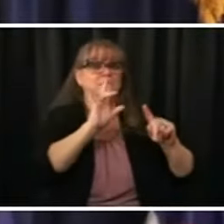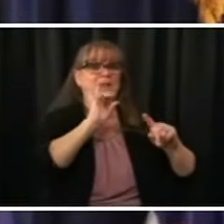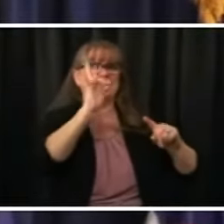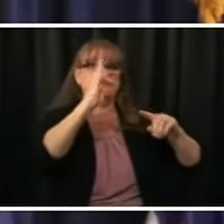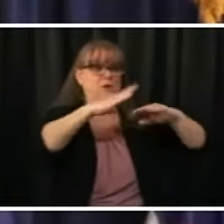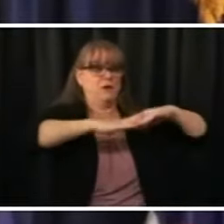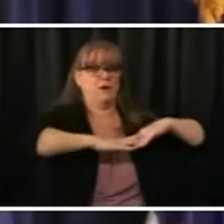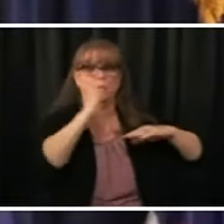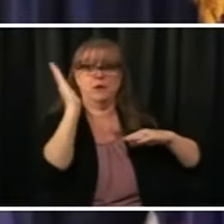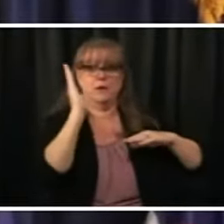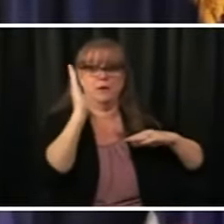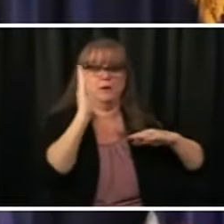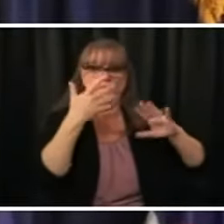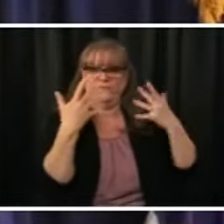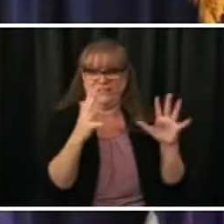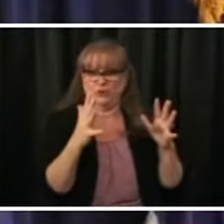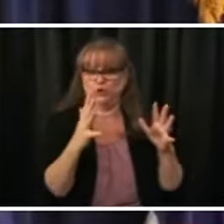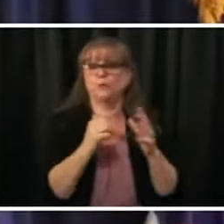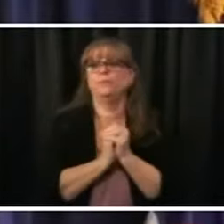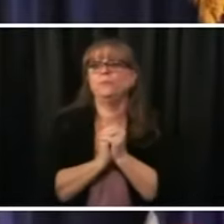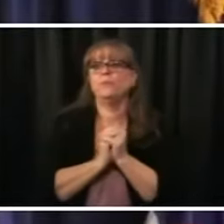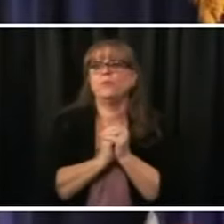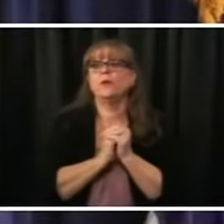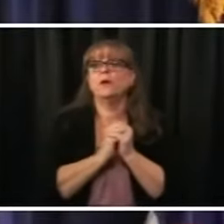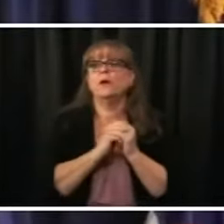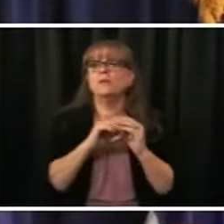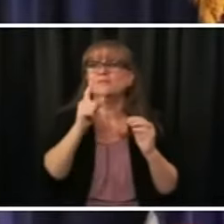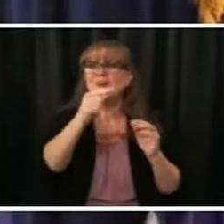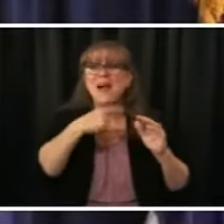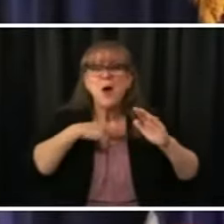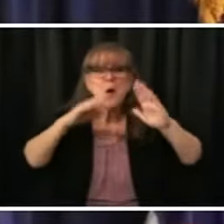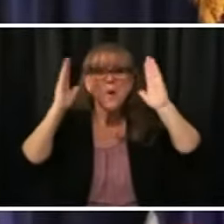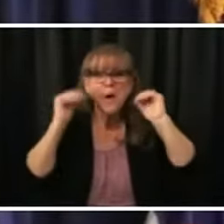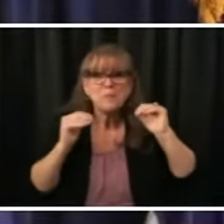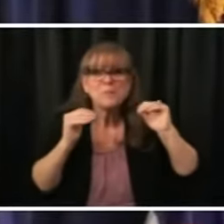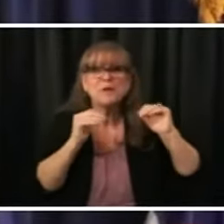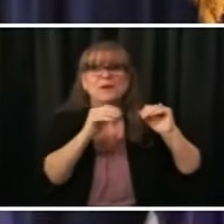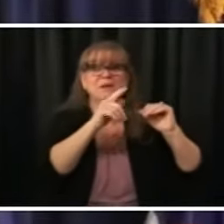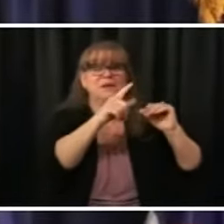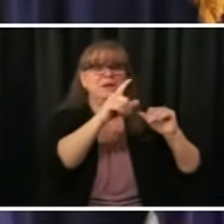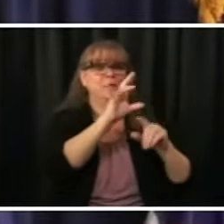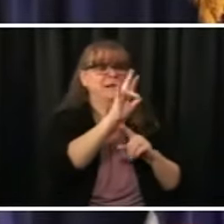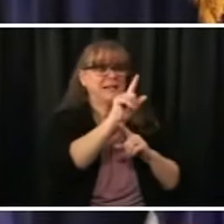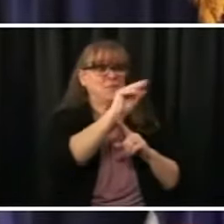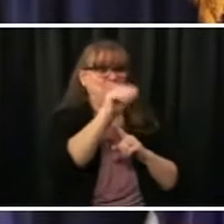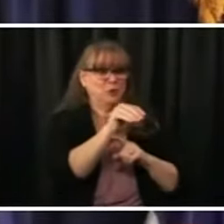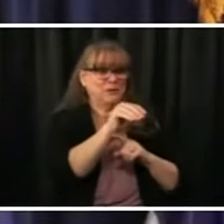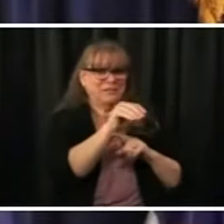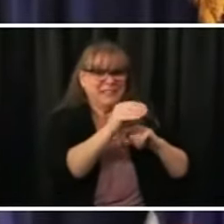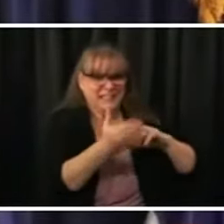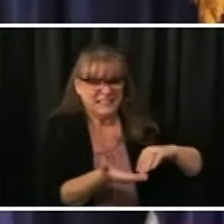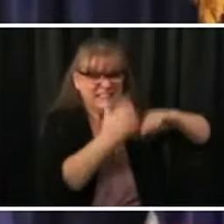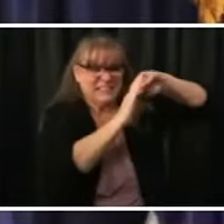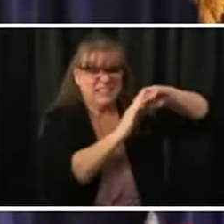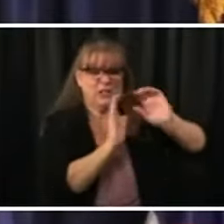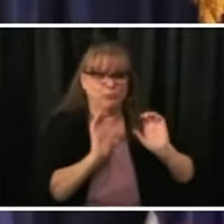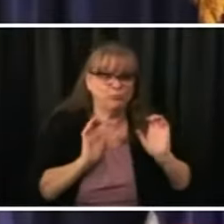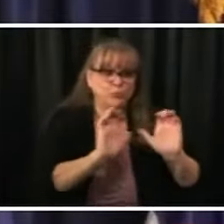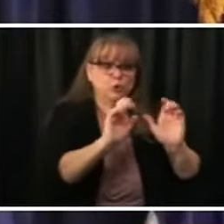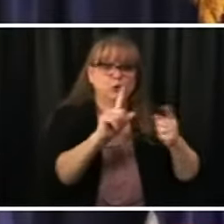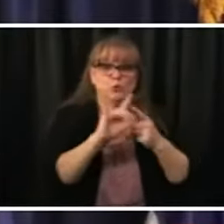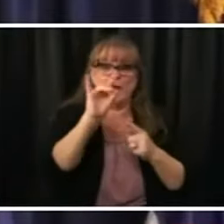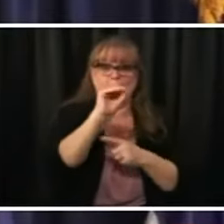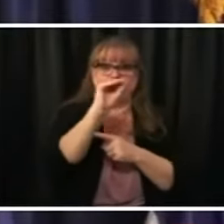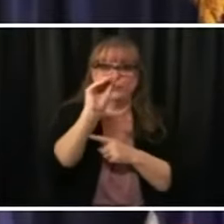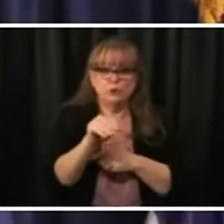hope that there is enough demand where that can be in the 80 to 90% range for those who have the highest hospitalization rate and fatality